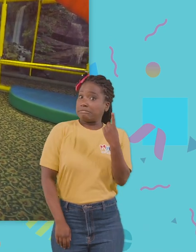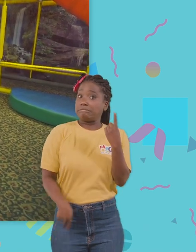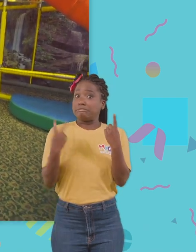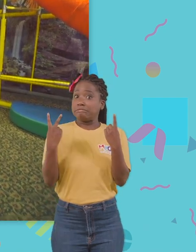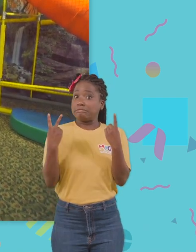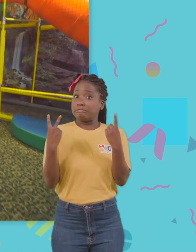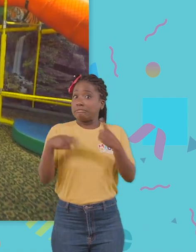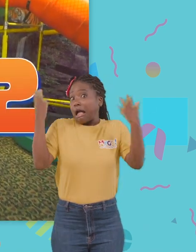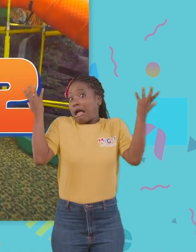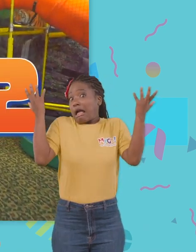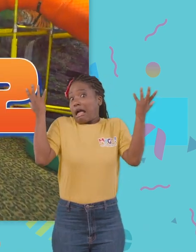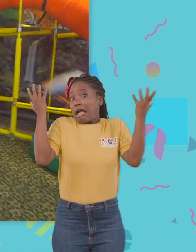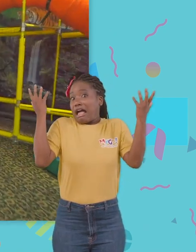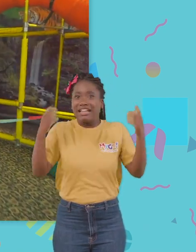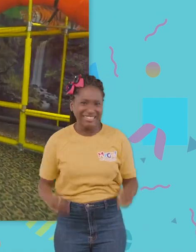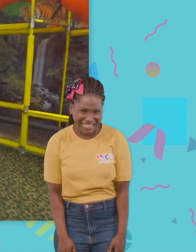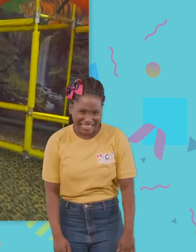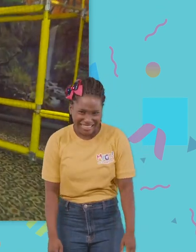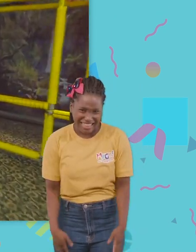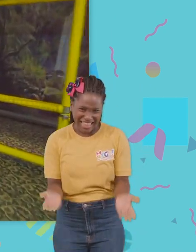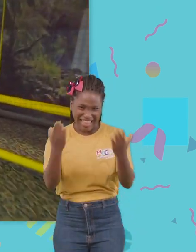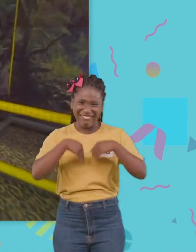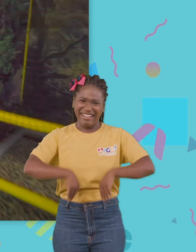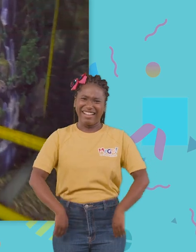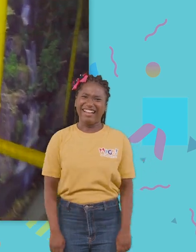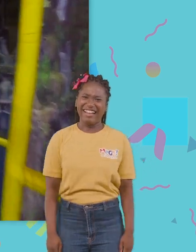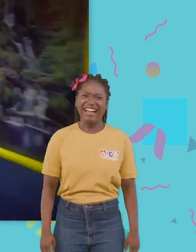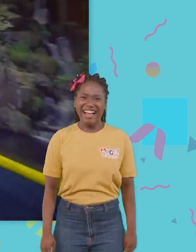There we go. One, two, whee! Come on.